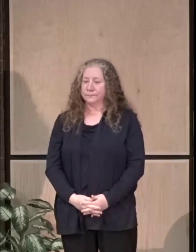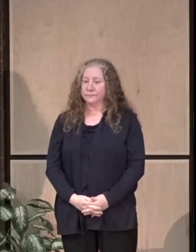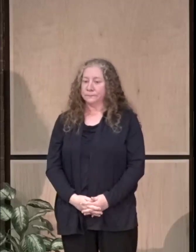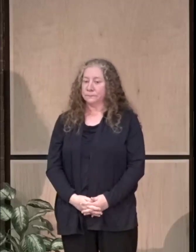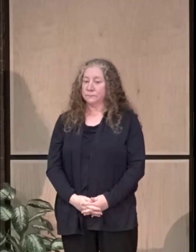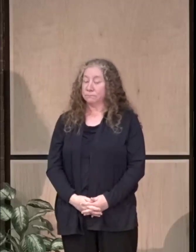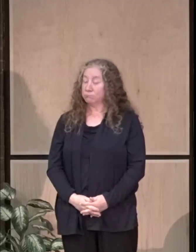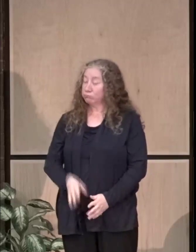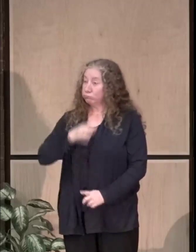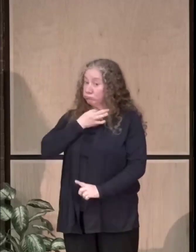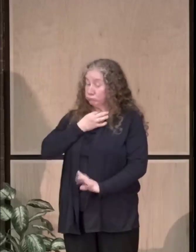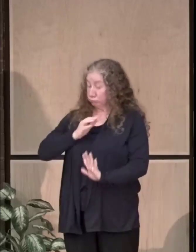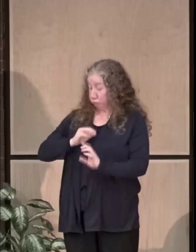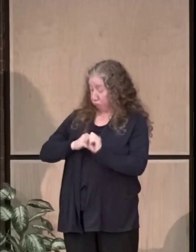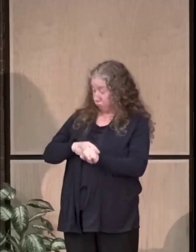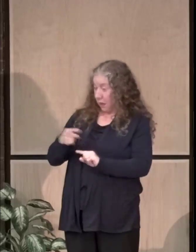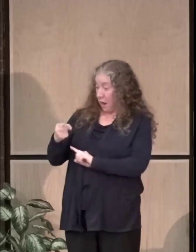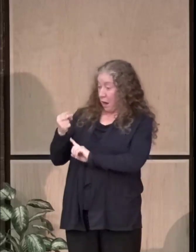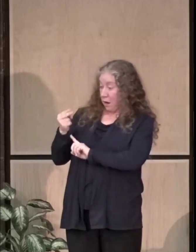Was Hodgson, besides